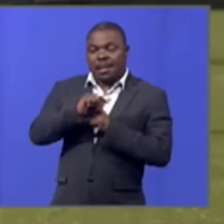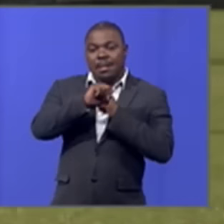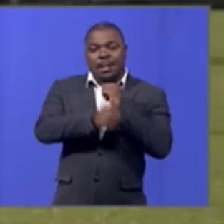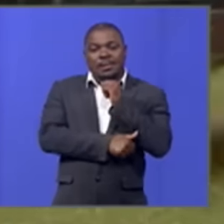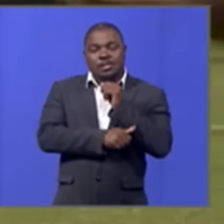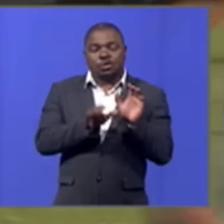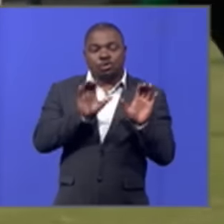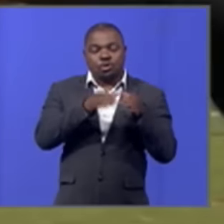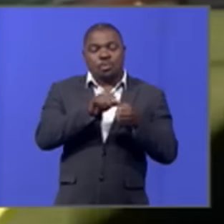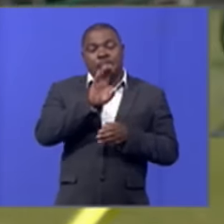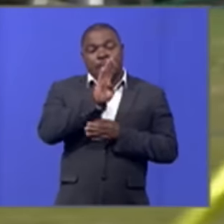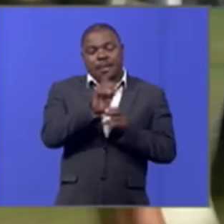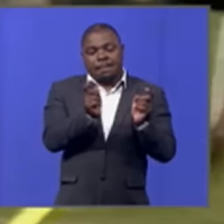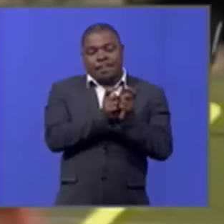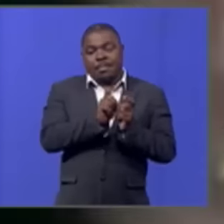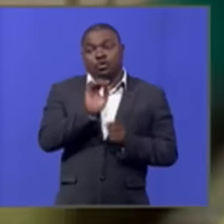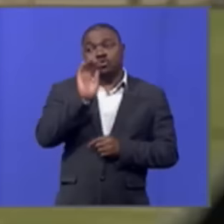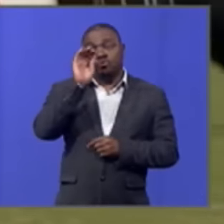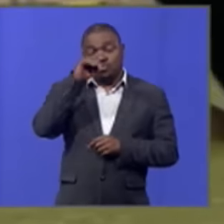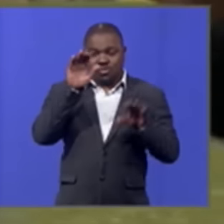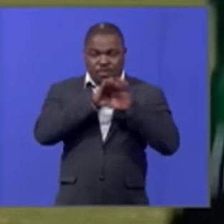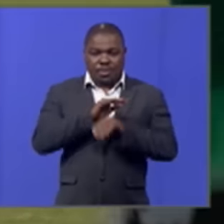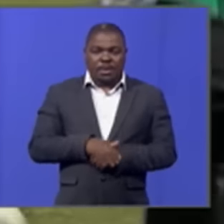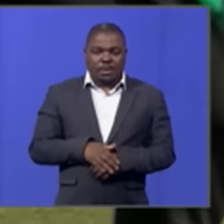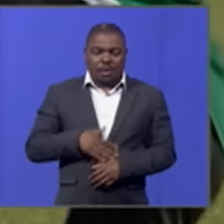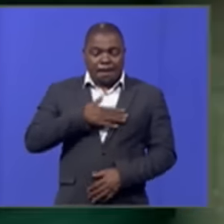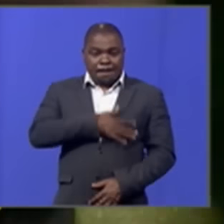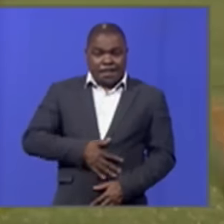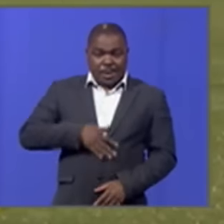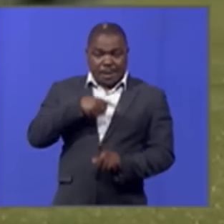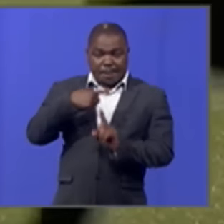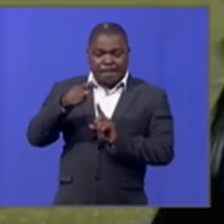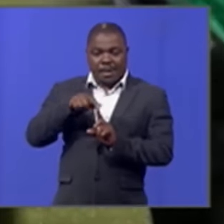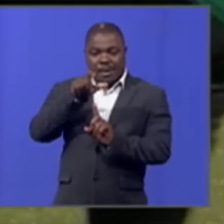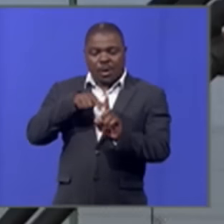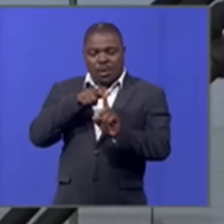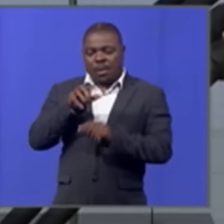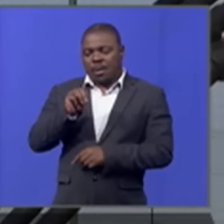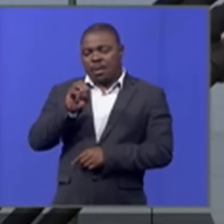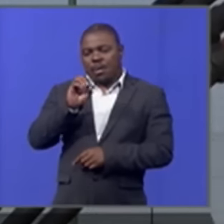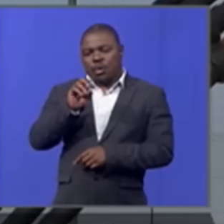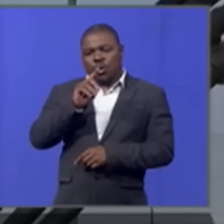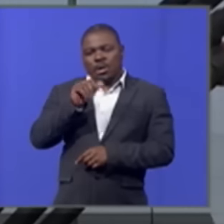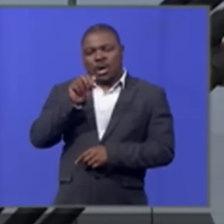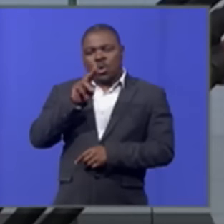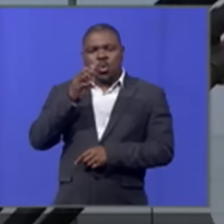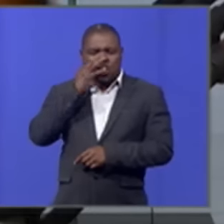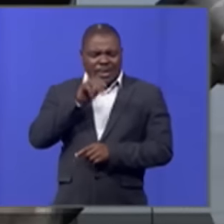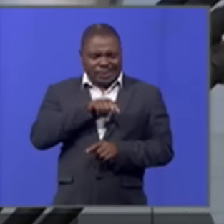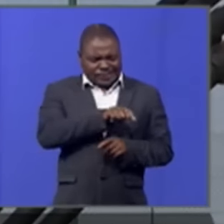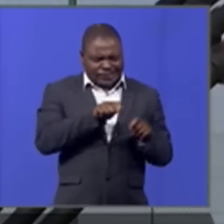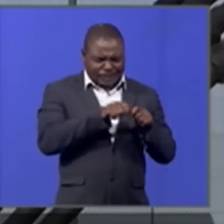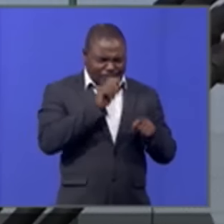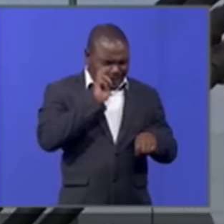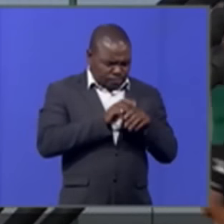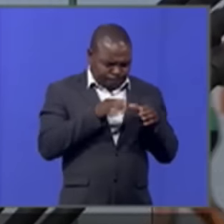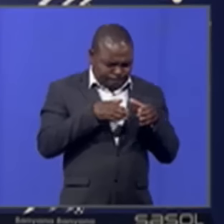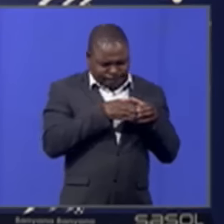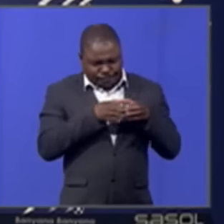B primaneng ya la bobedi. Mapalahare wa banyana amgelang Motau o re ba hloka ho ba ngatana nngwe papading